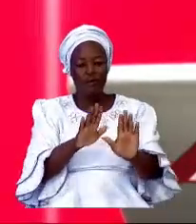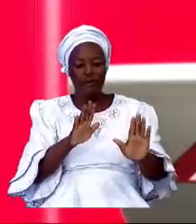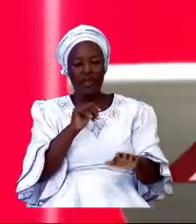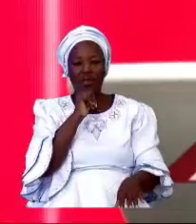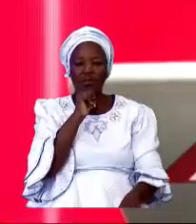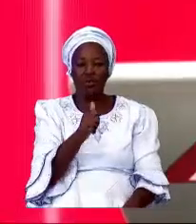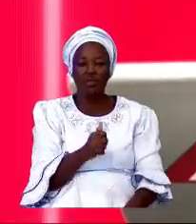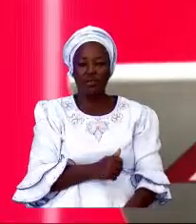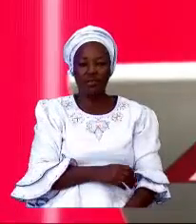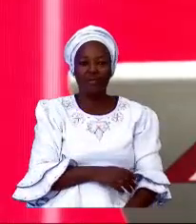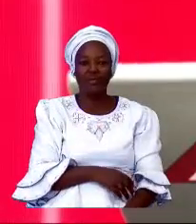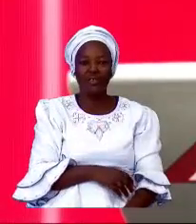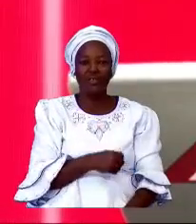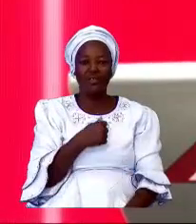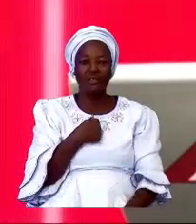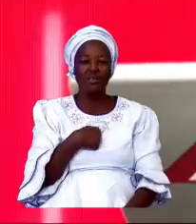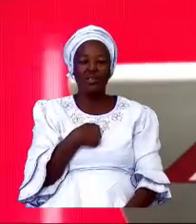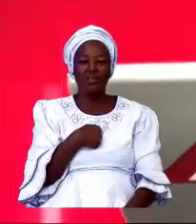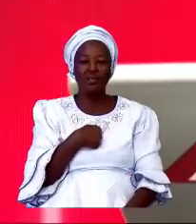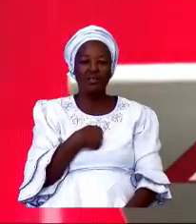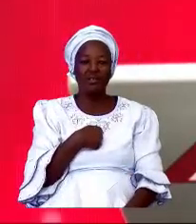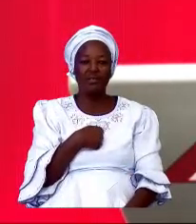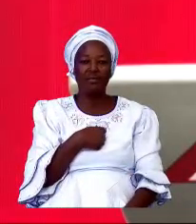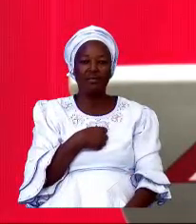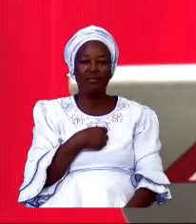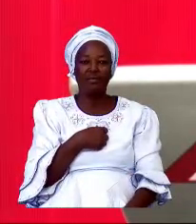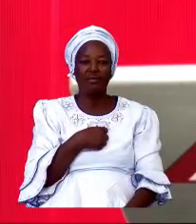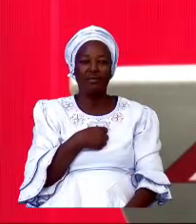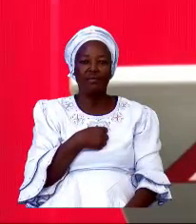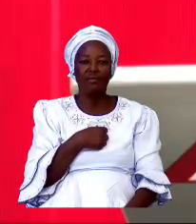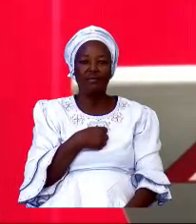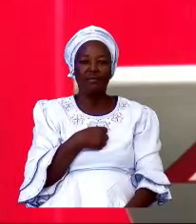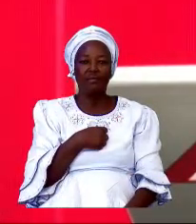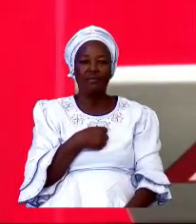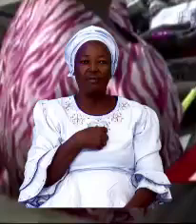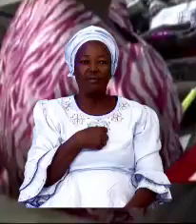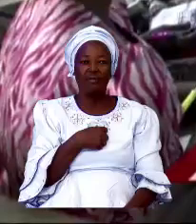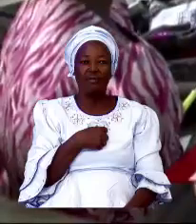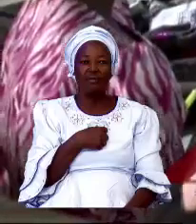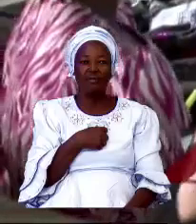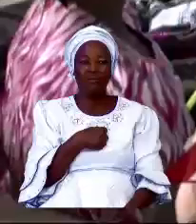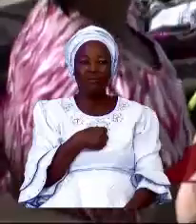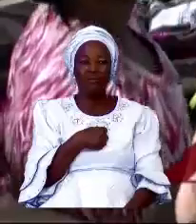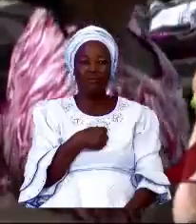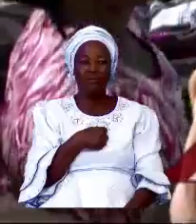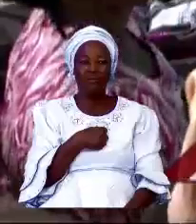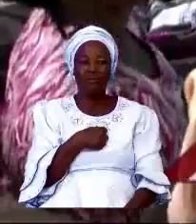that formed thee, fear not.